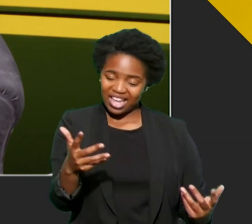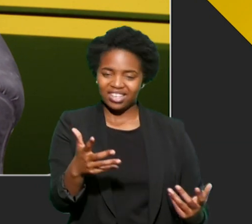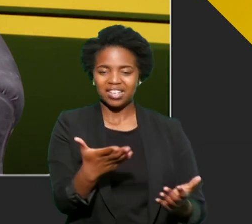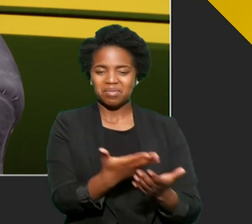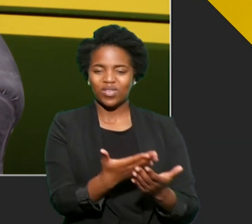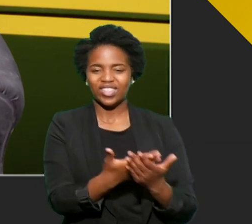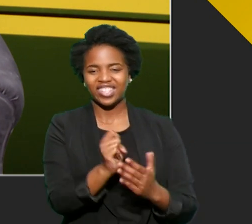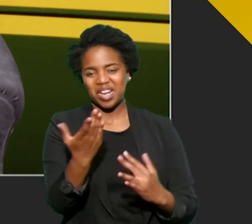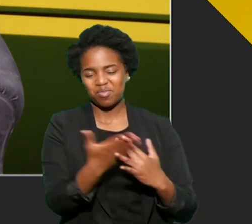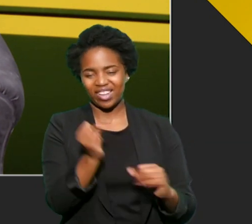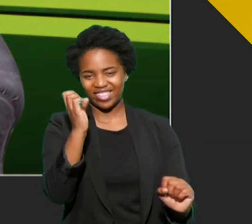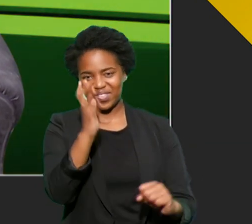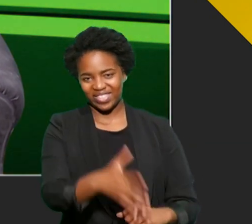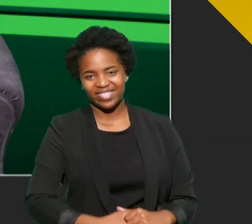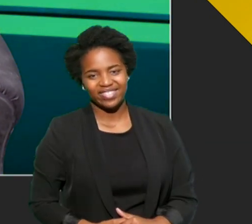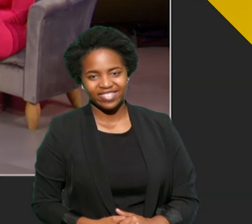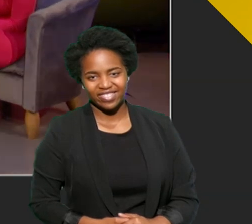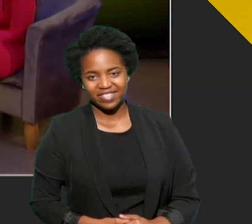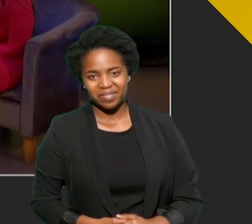possibilities. Konke lokhu besibuya.